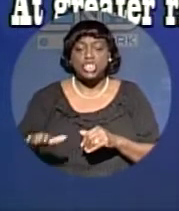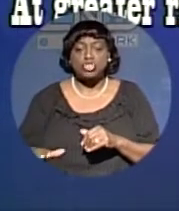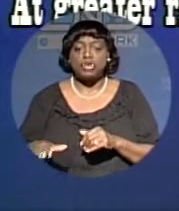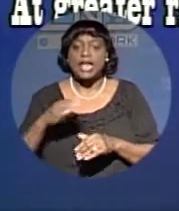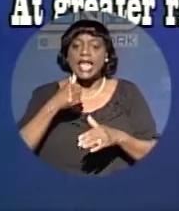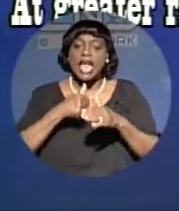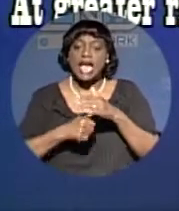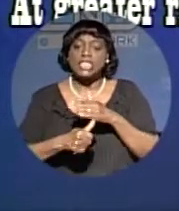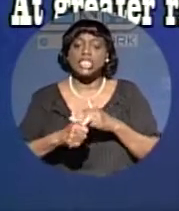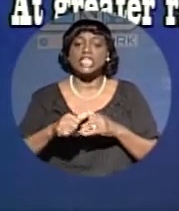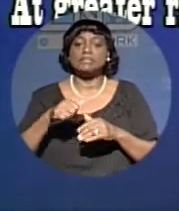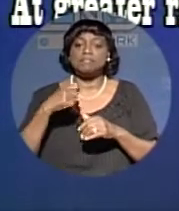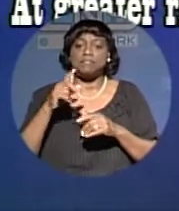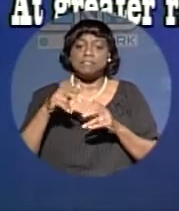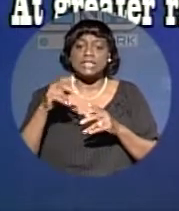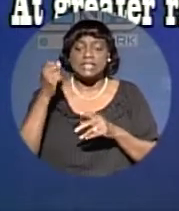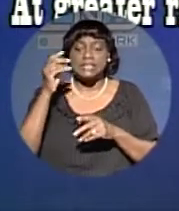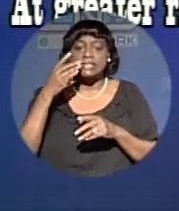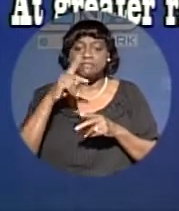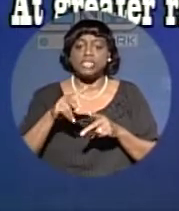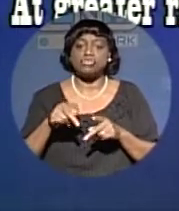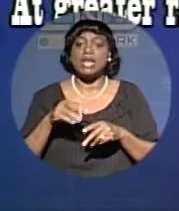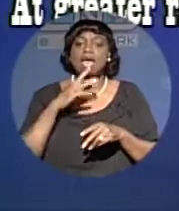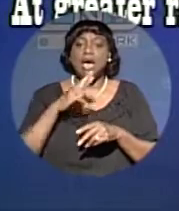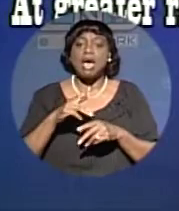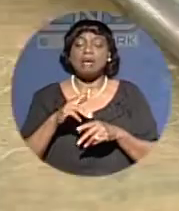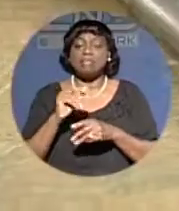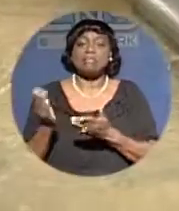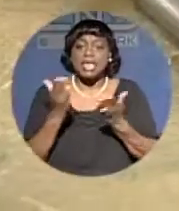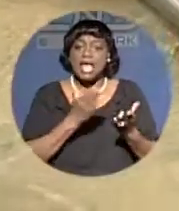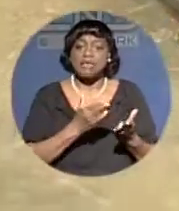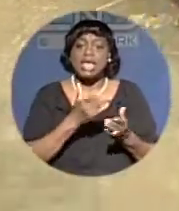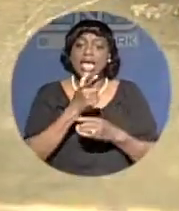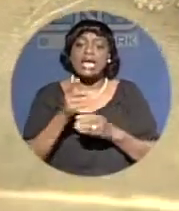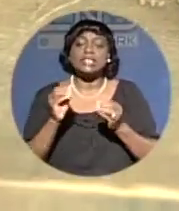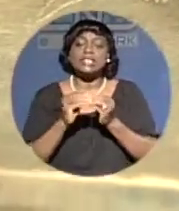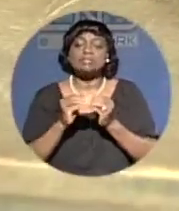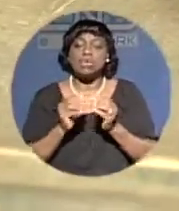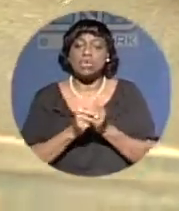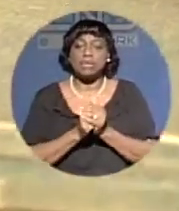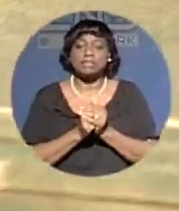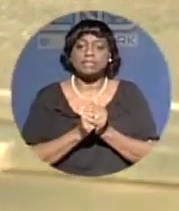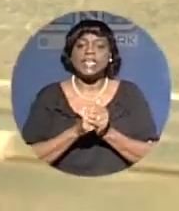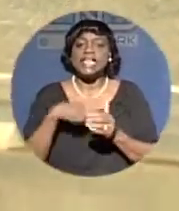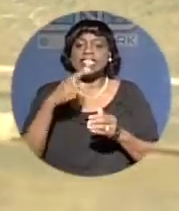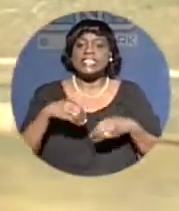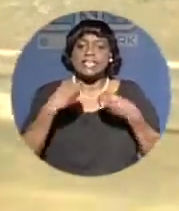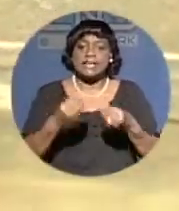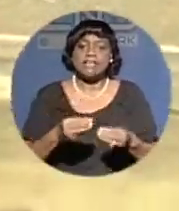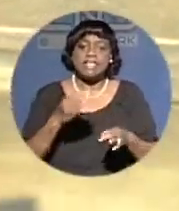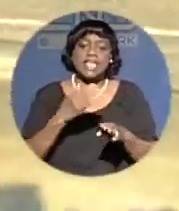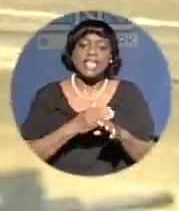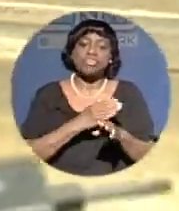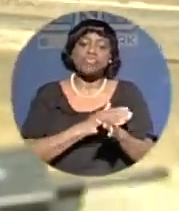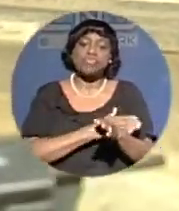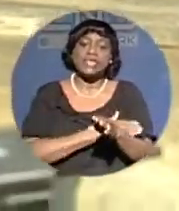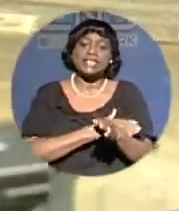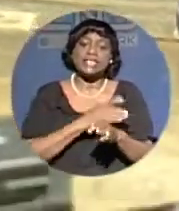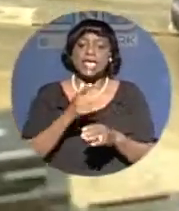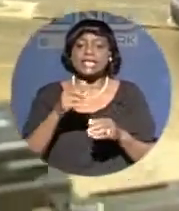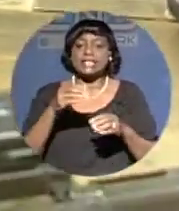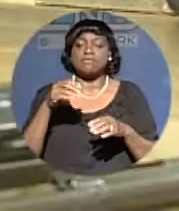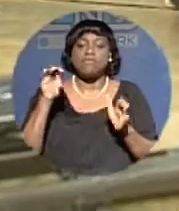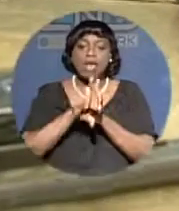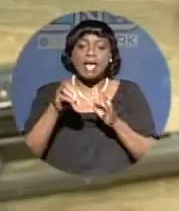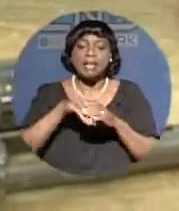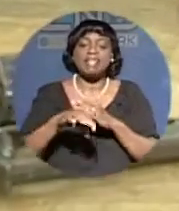underachievers were at a greater risk for carrying weapons. Overall, the report states that given the increasing level of crime in the country and calls